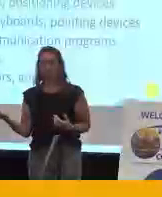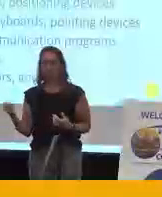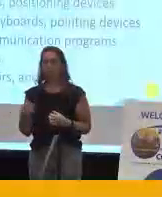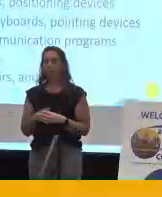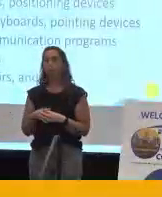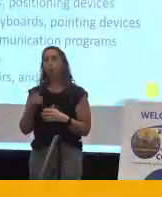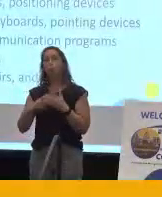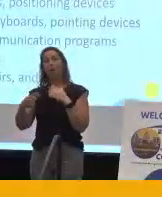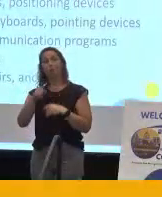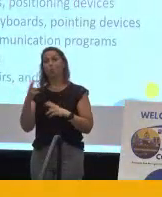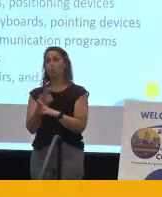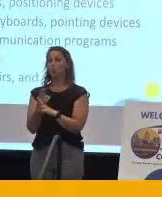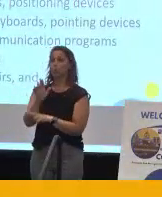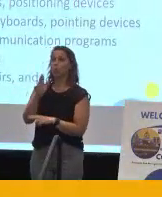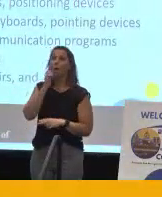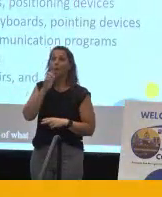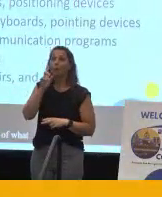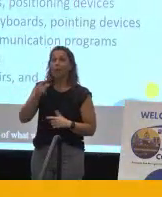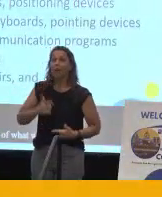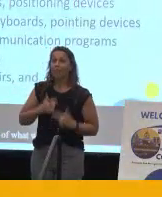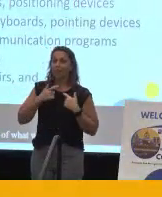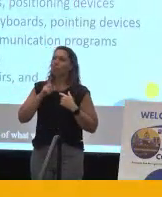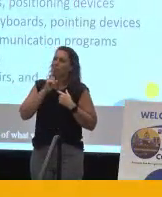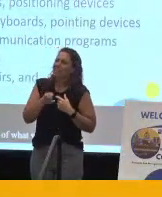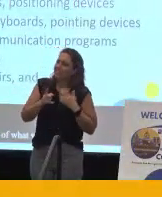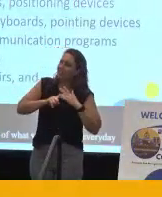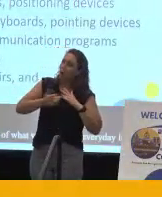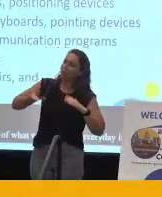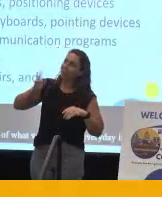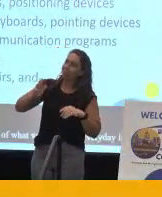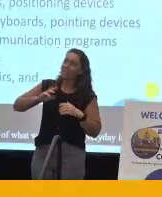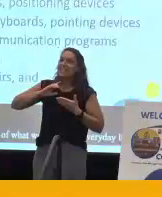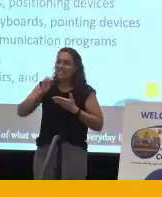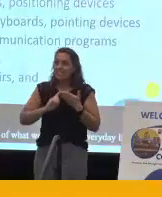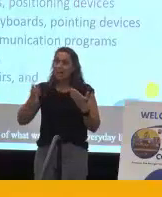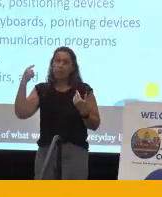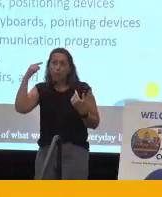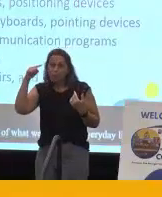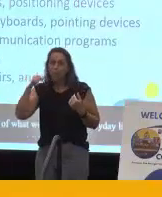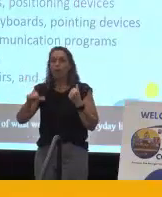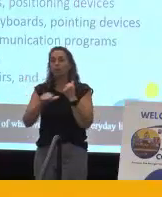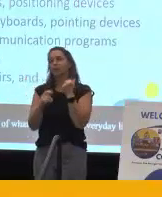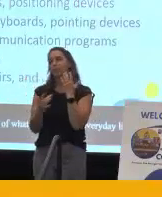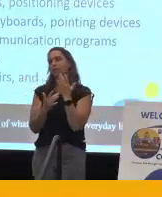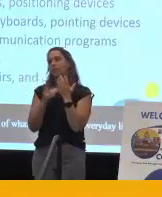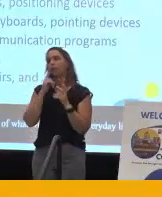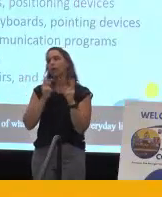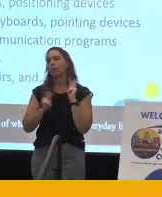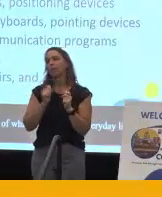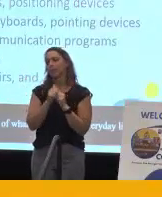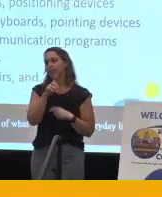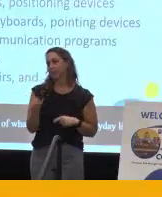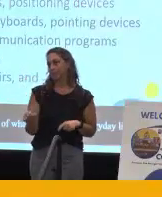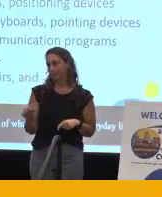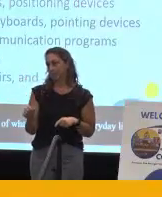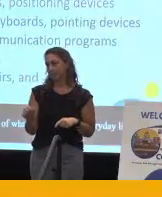use in our everyday lives actually started out as something that was being designed for assistive technology for individuals with disabilities.